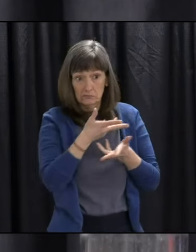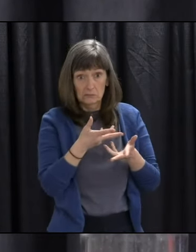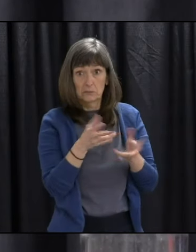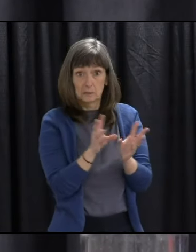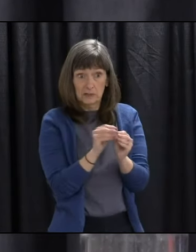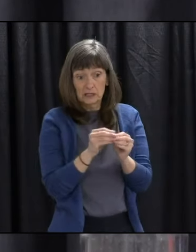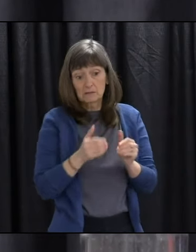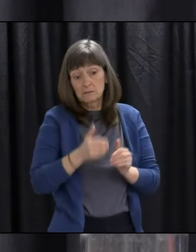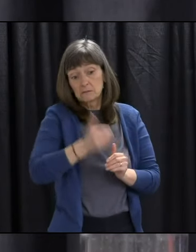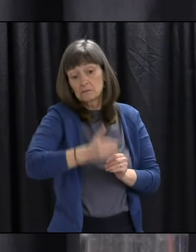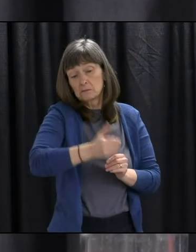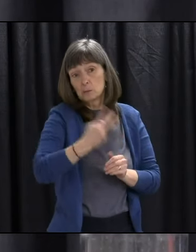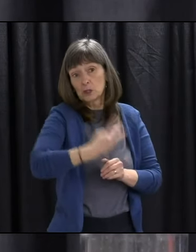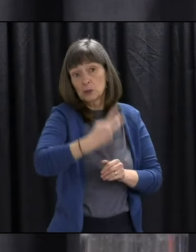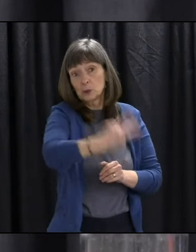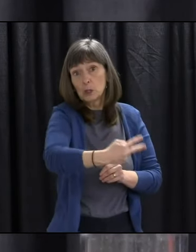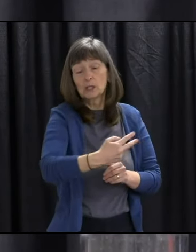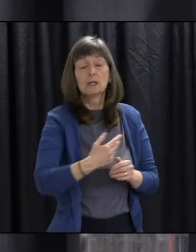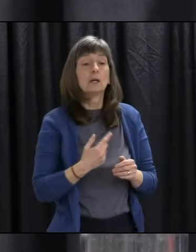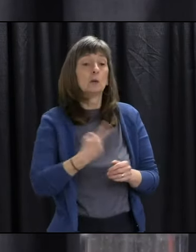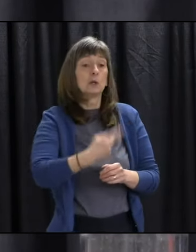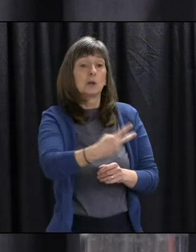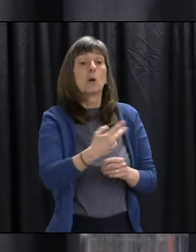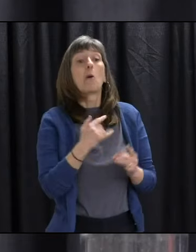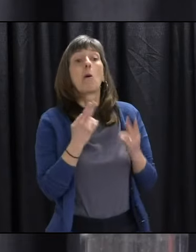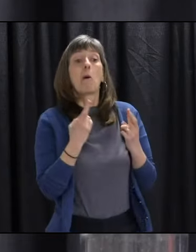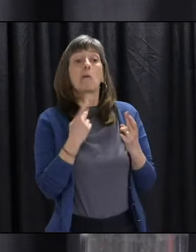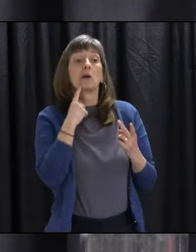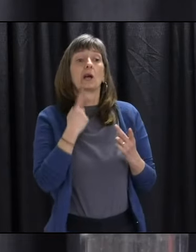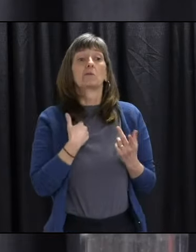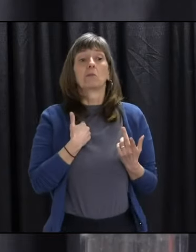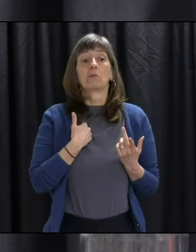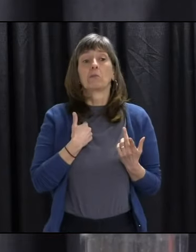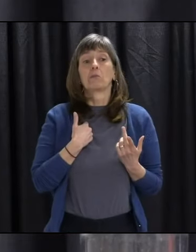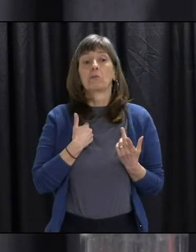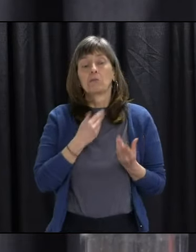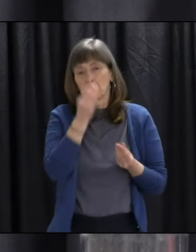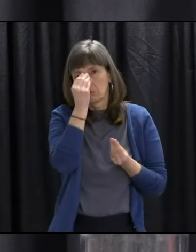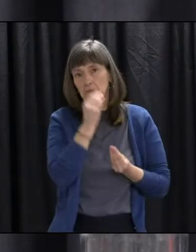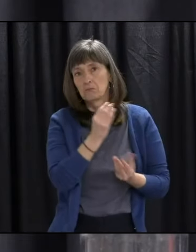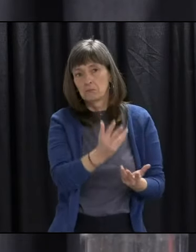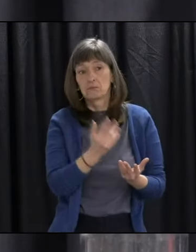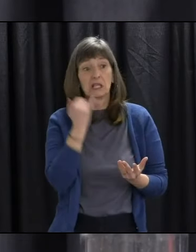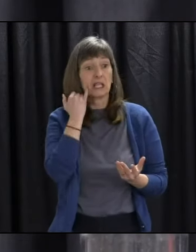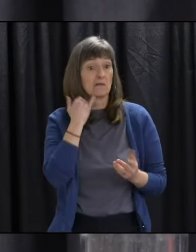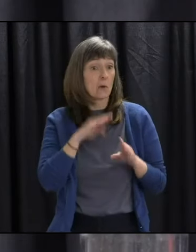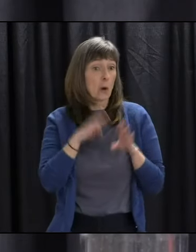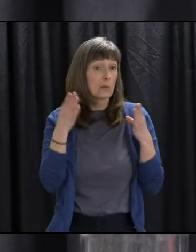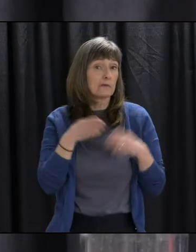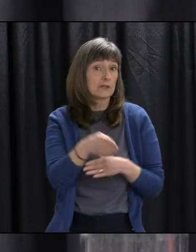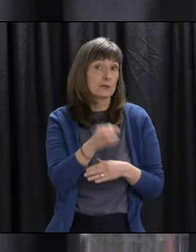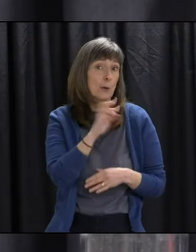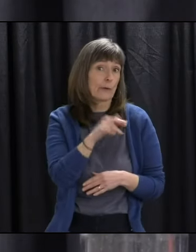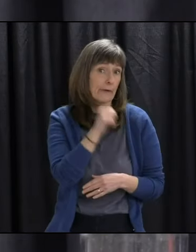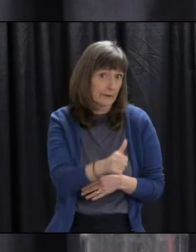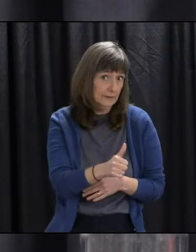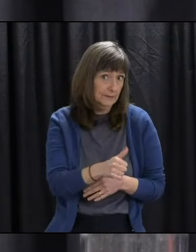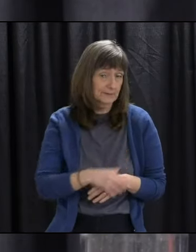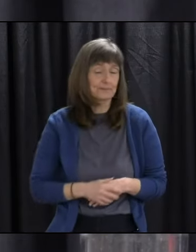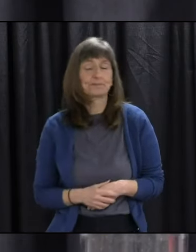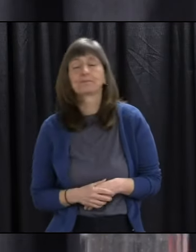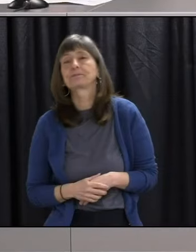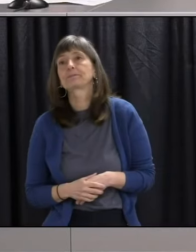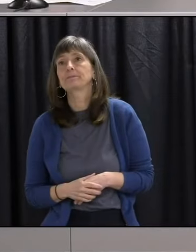and we will be able to issue some informed guidelines or orders if a fishery is possible. So